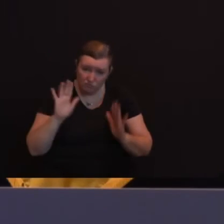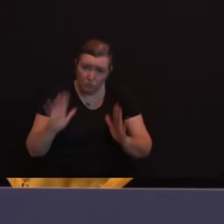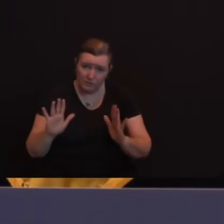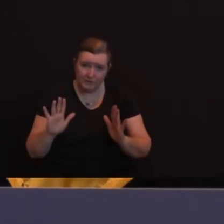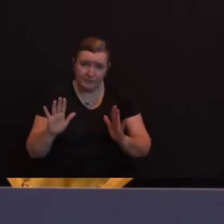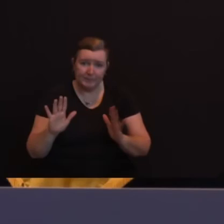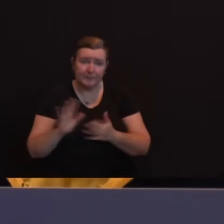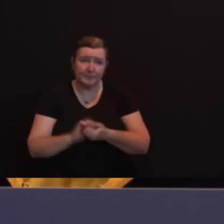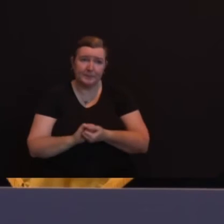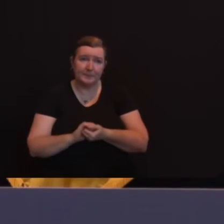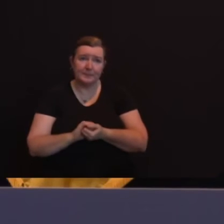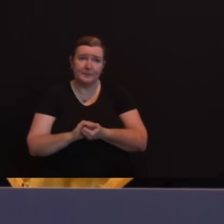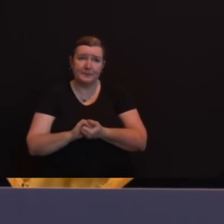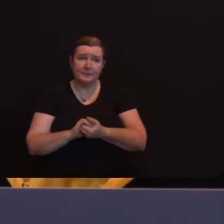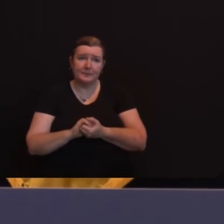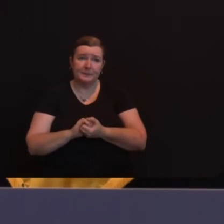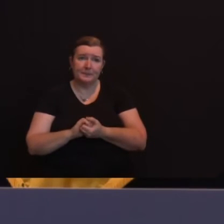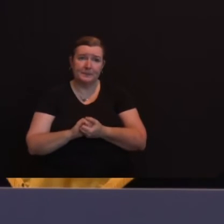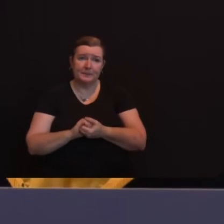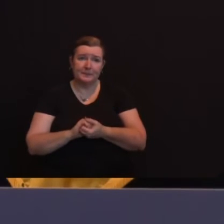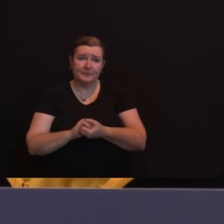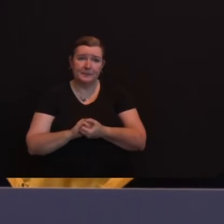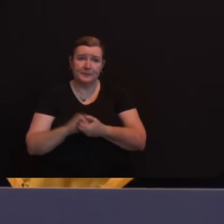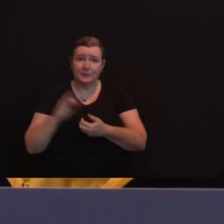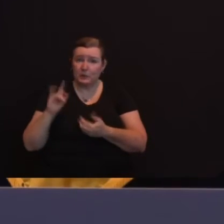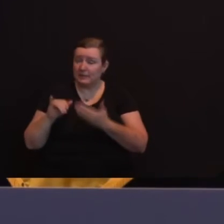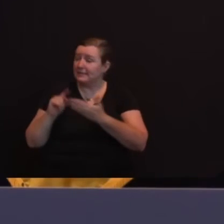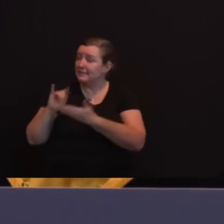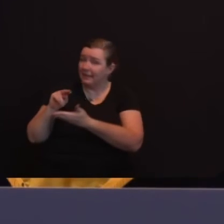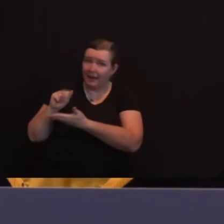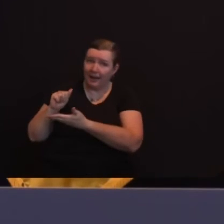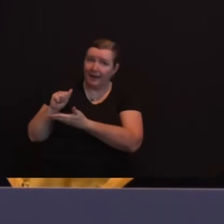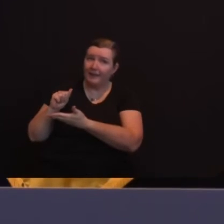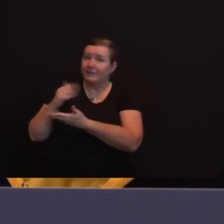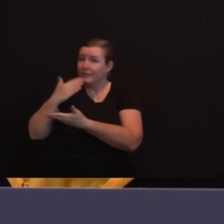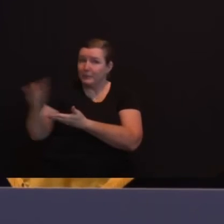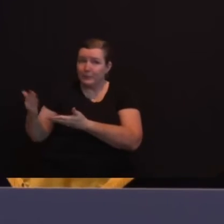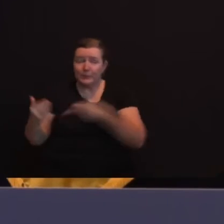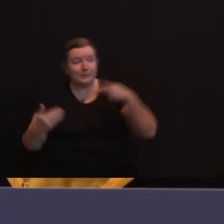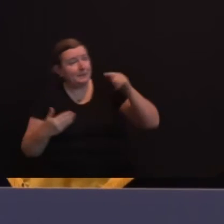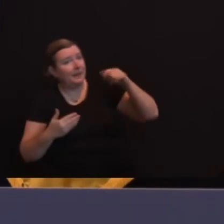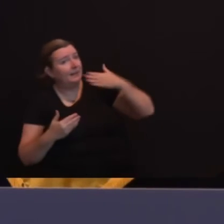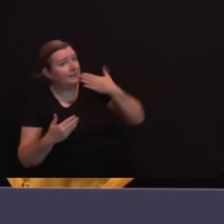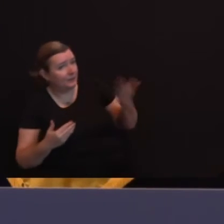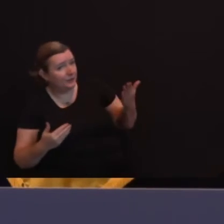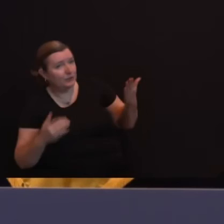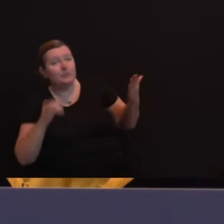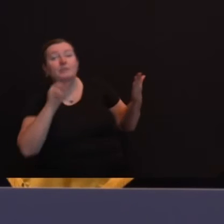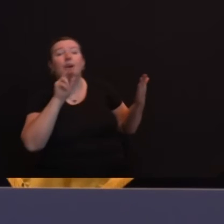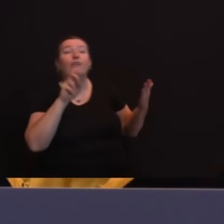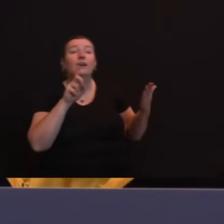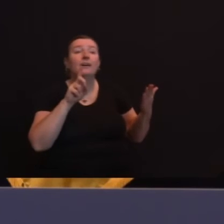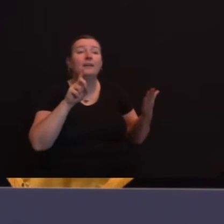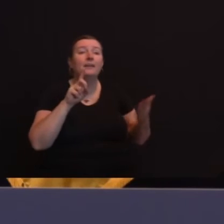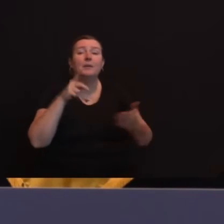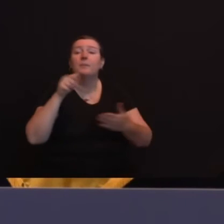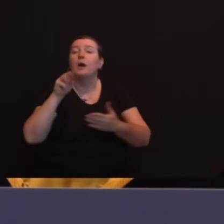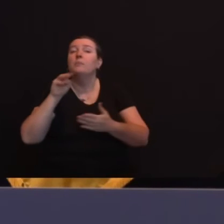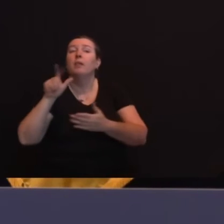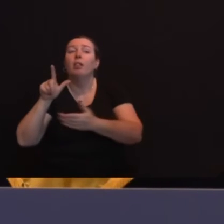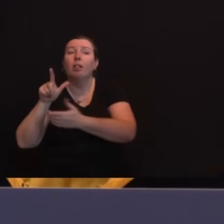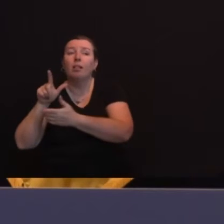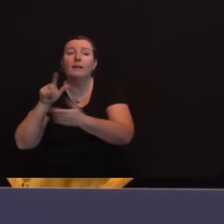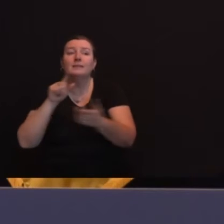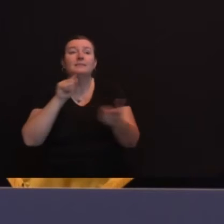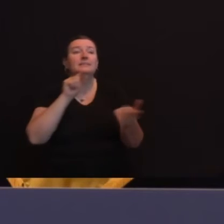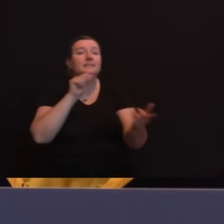think right now. So Judy and Tina, thank you. As always, Pat, likewise, Jared, Paramel, Dan, the whole team. Unless you hear otherwise,